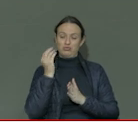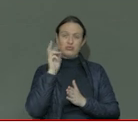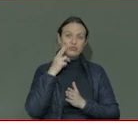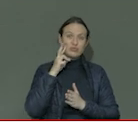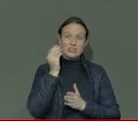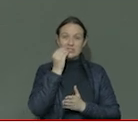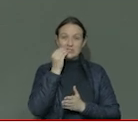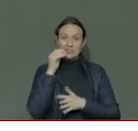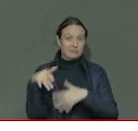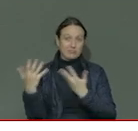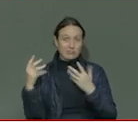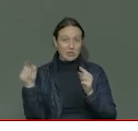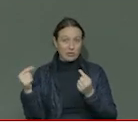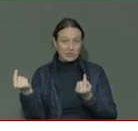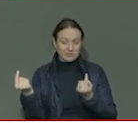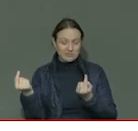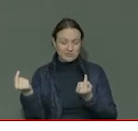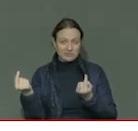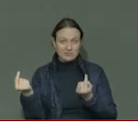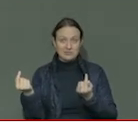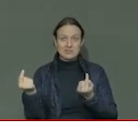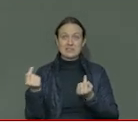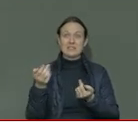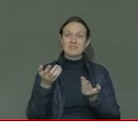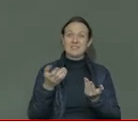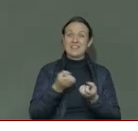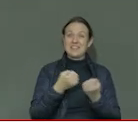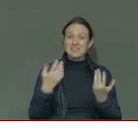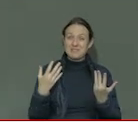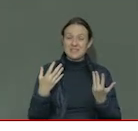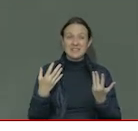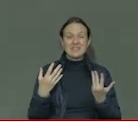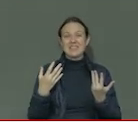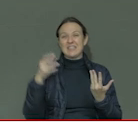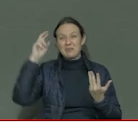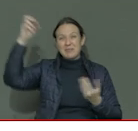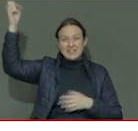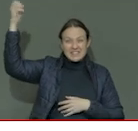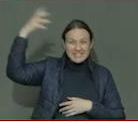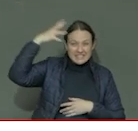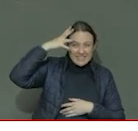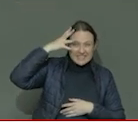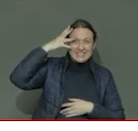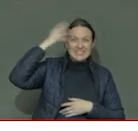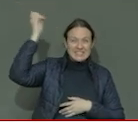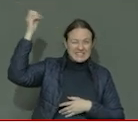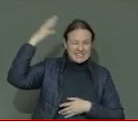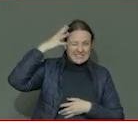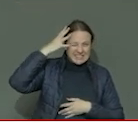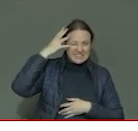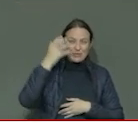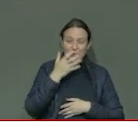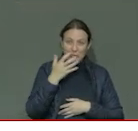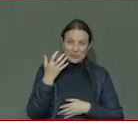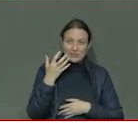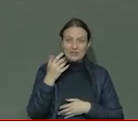diet? No. And then there's constant exposure to elements. The sun, exposure to the sun. You'll see at